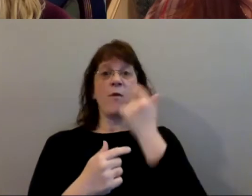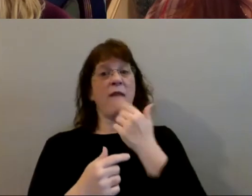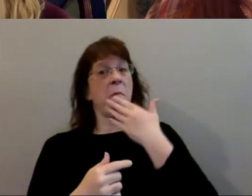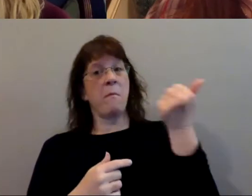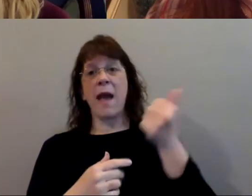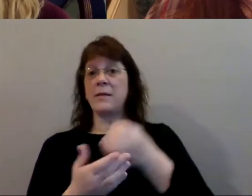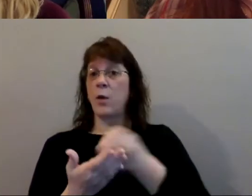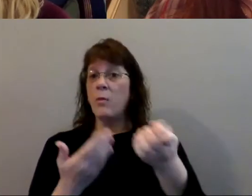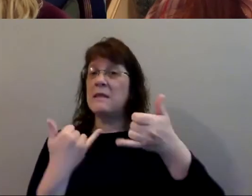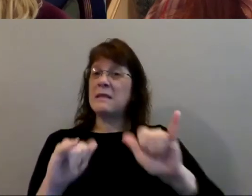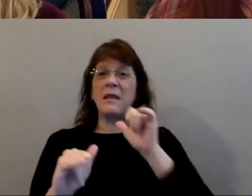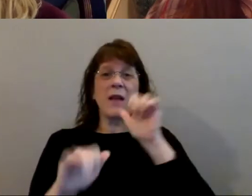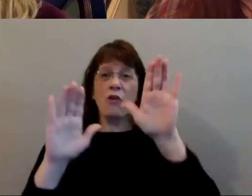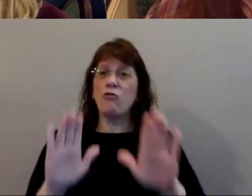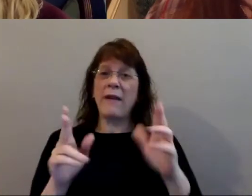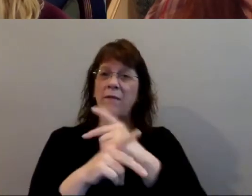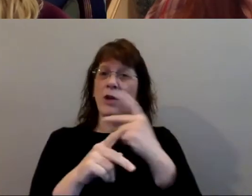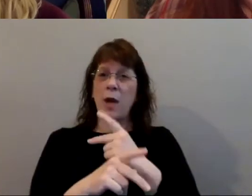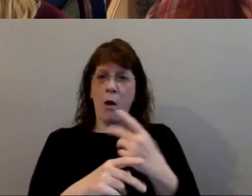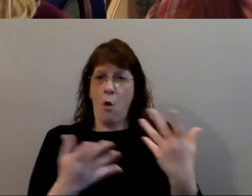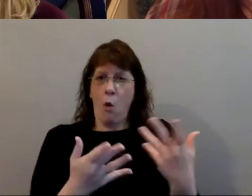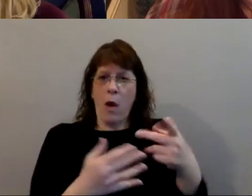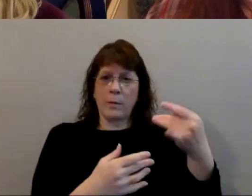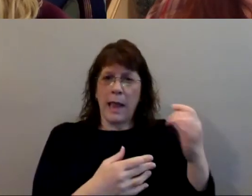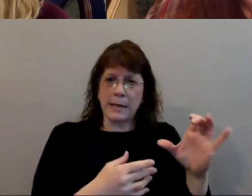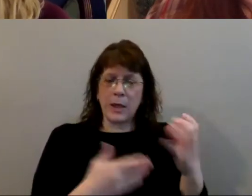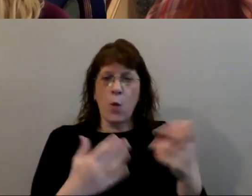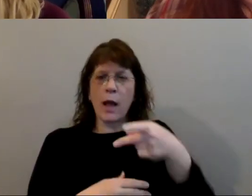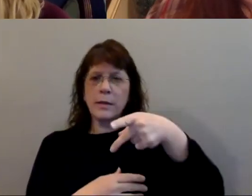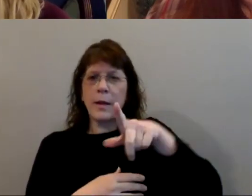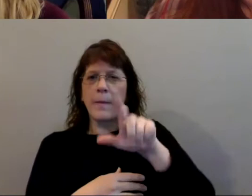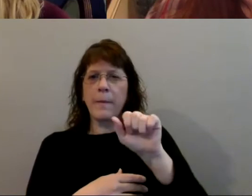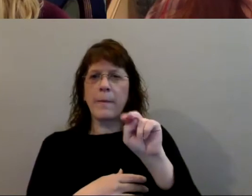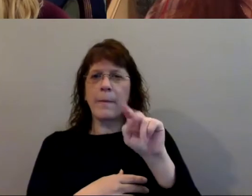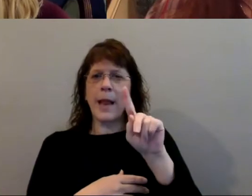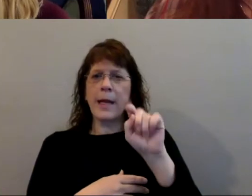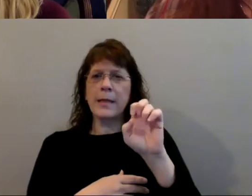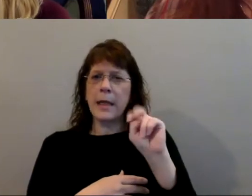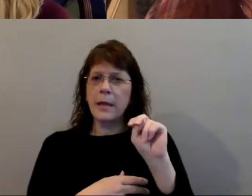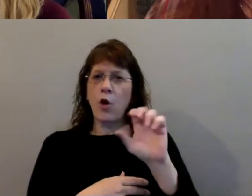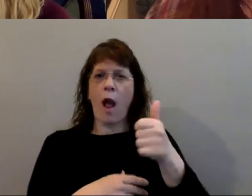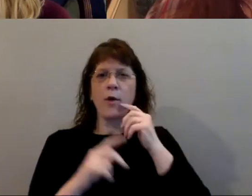actually figuring out what is plastic and what is like plankton or like other marine products.